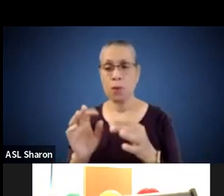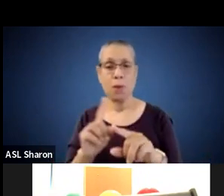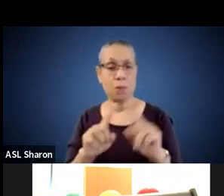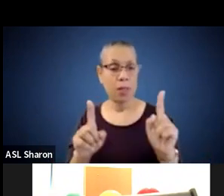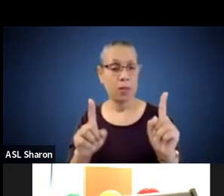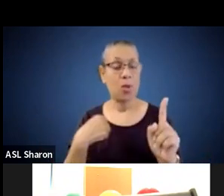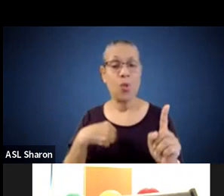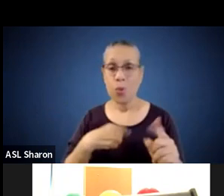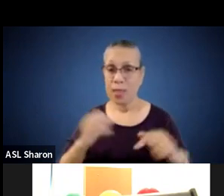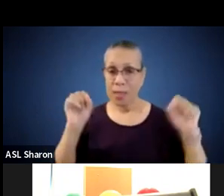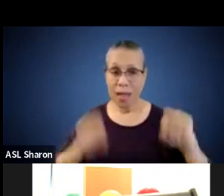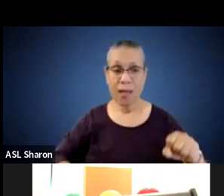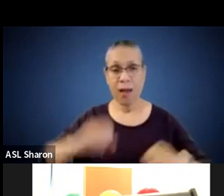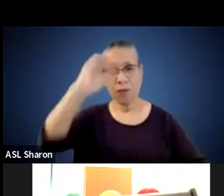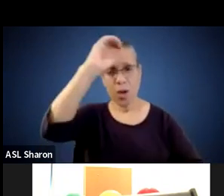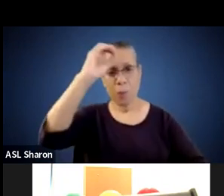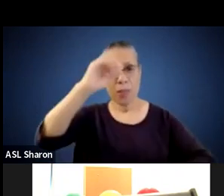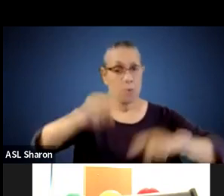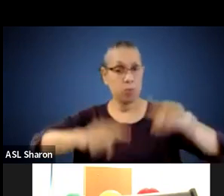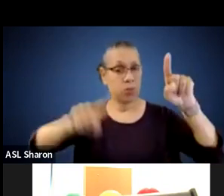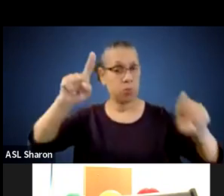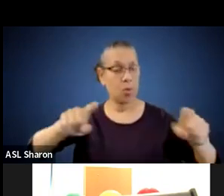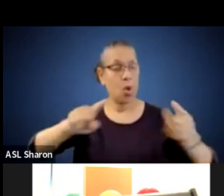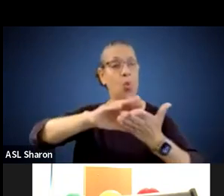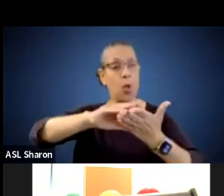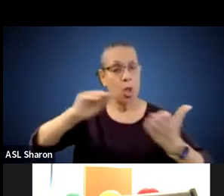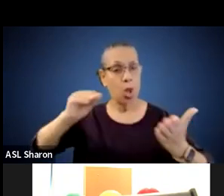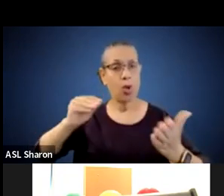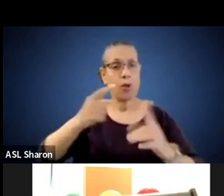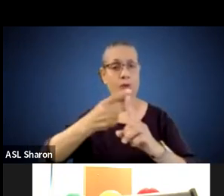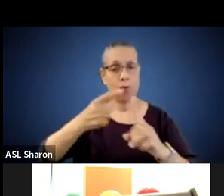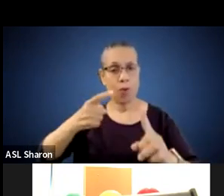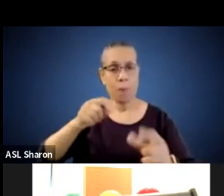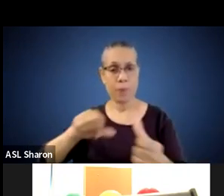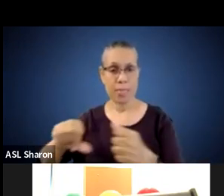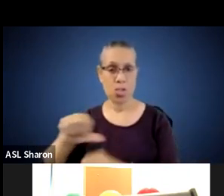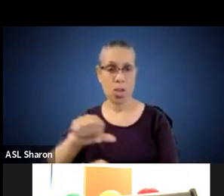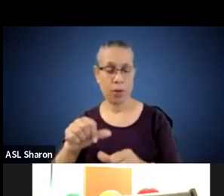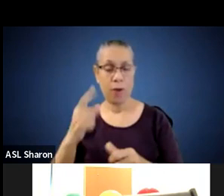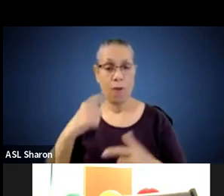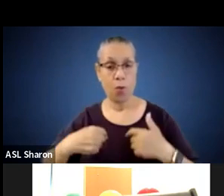range of opinions on this committee and that's how we all learn from each other to me and I've I have